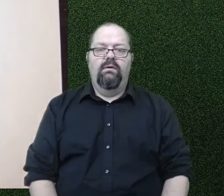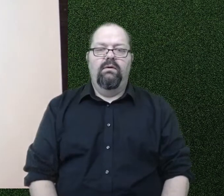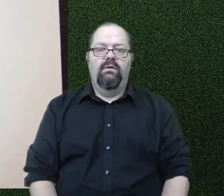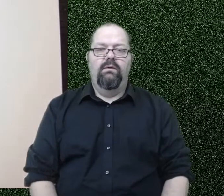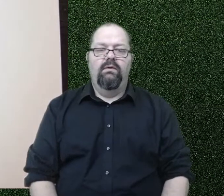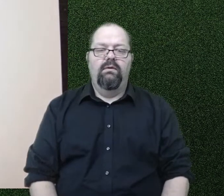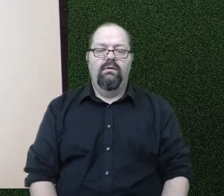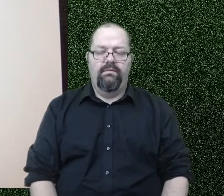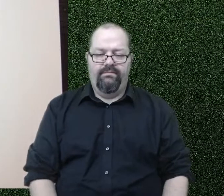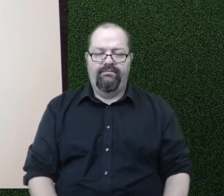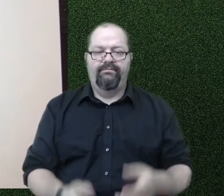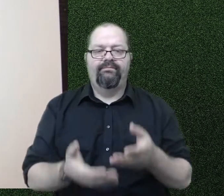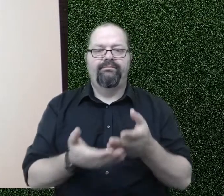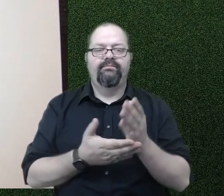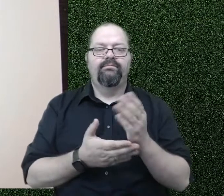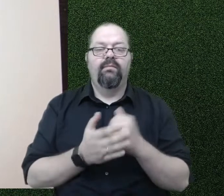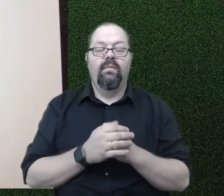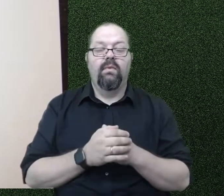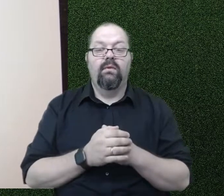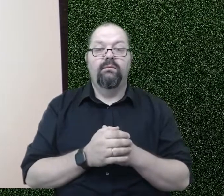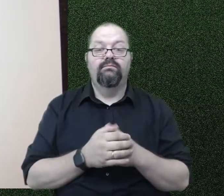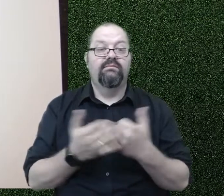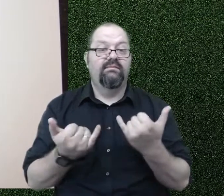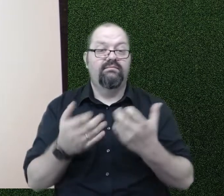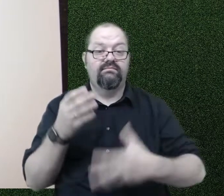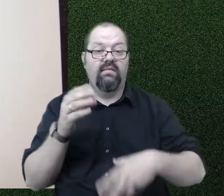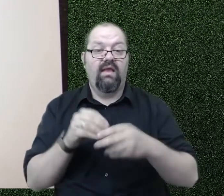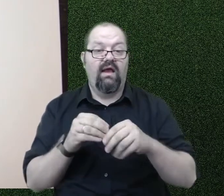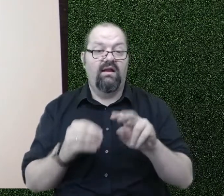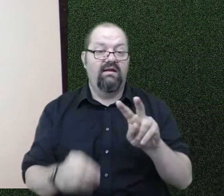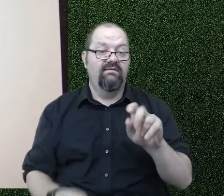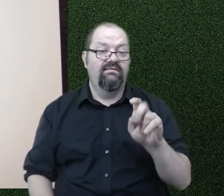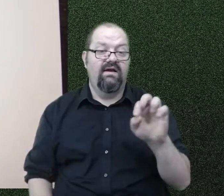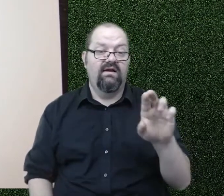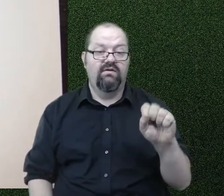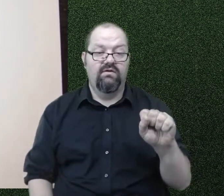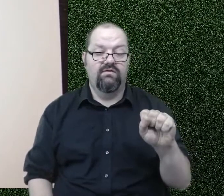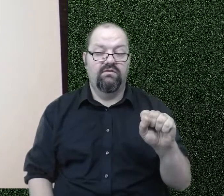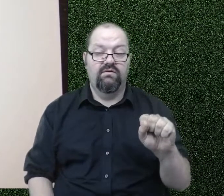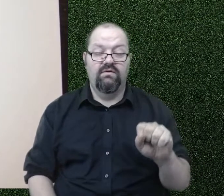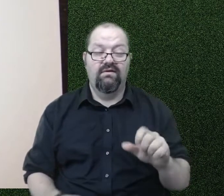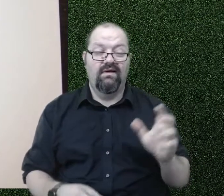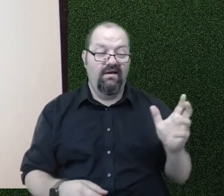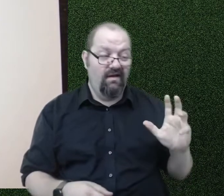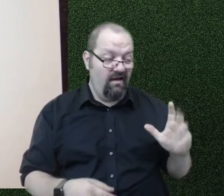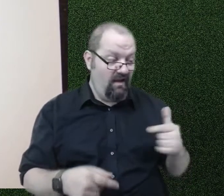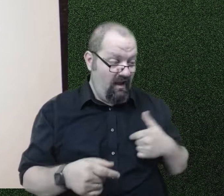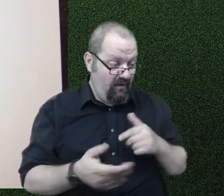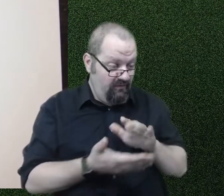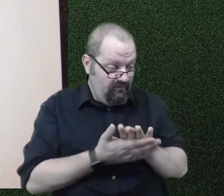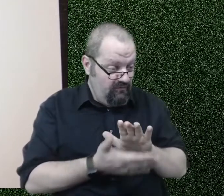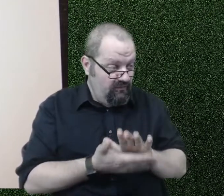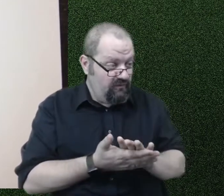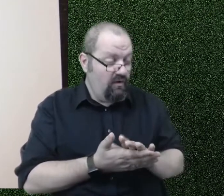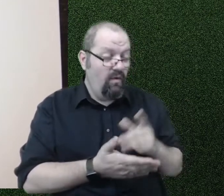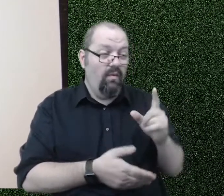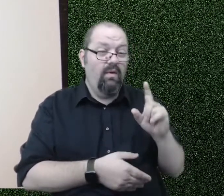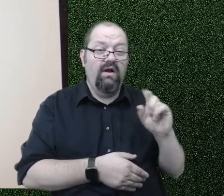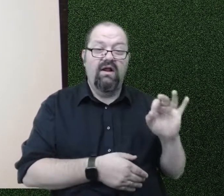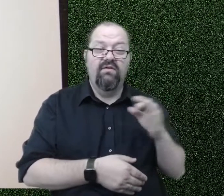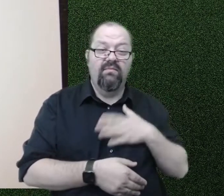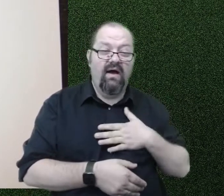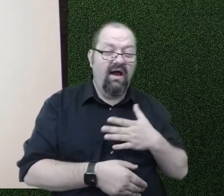All right. So adding vectors. One of my favorite professors, Larry